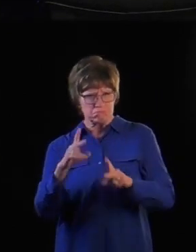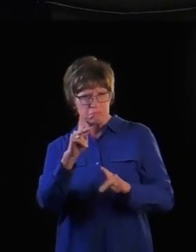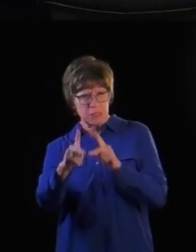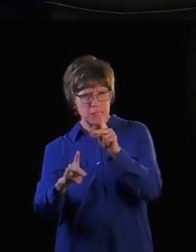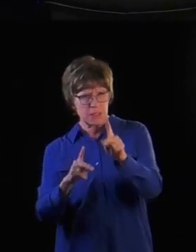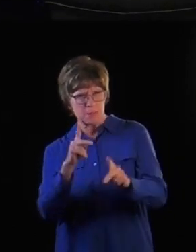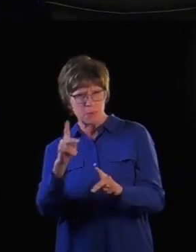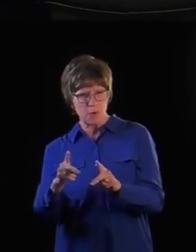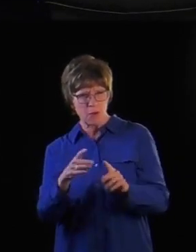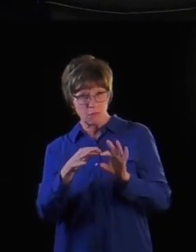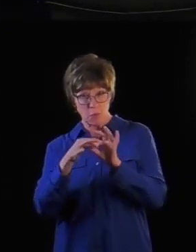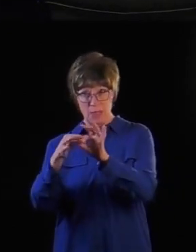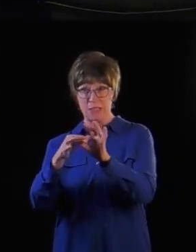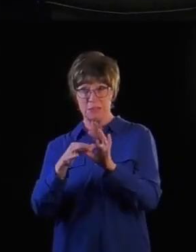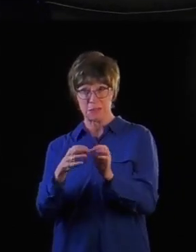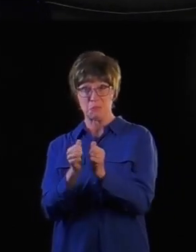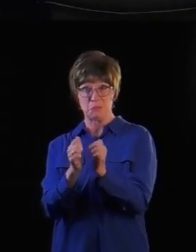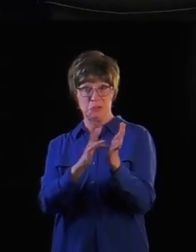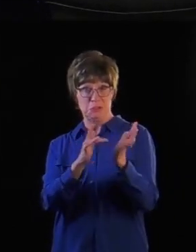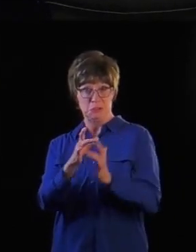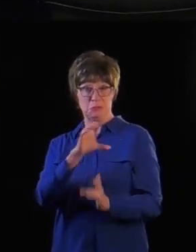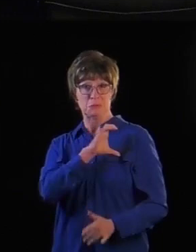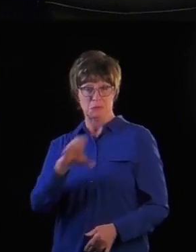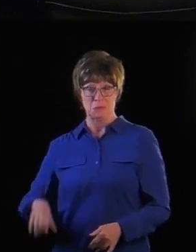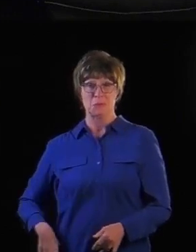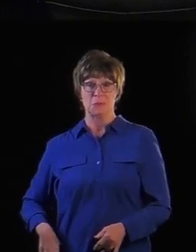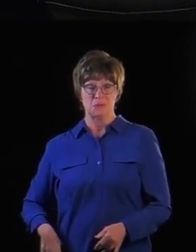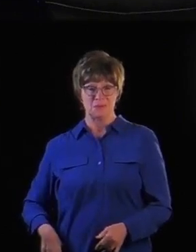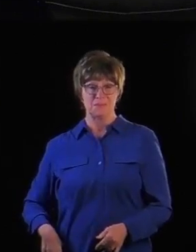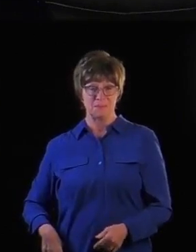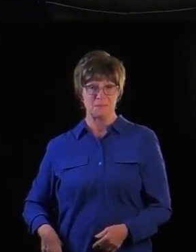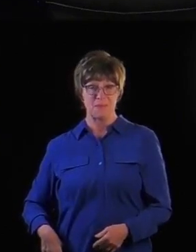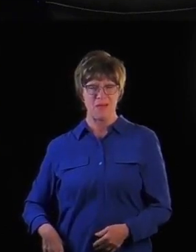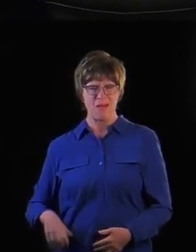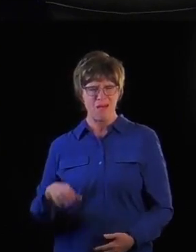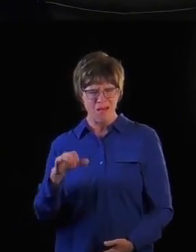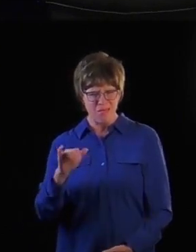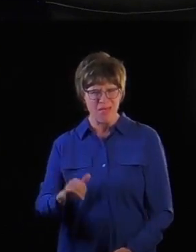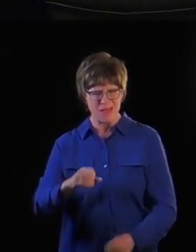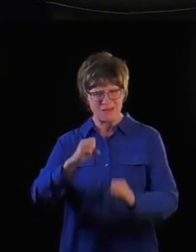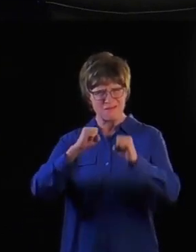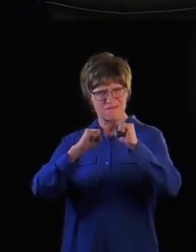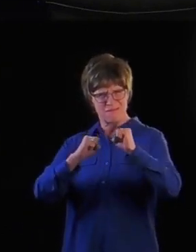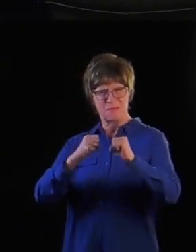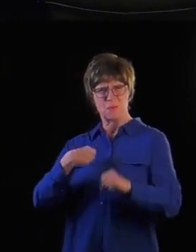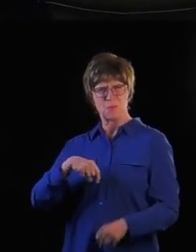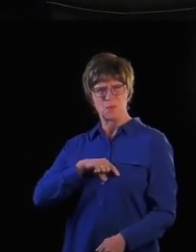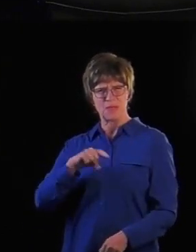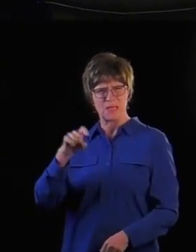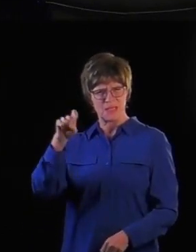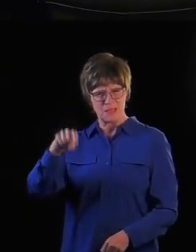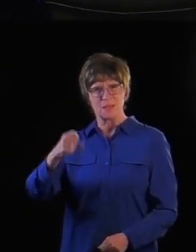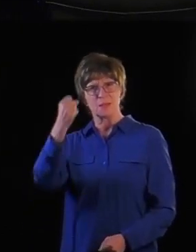a relationship with Jesus. See, that in that defense, we need to understand that, you know,